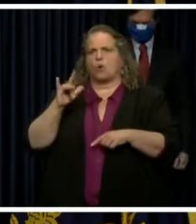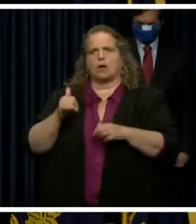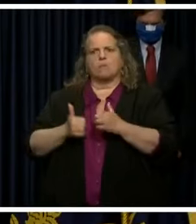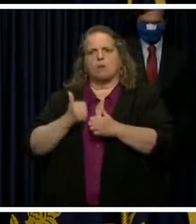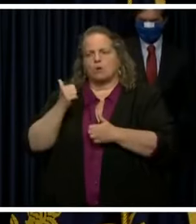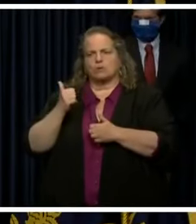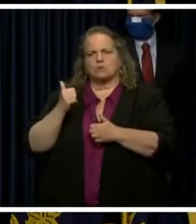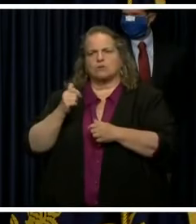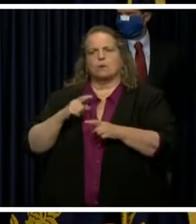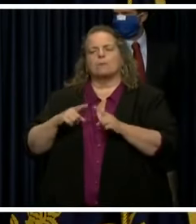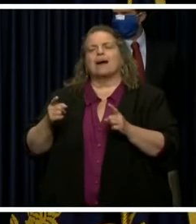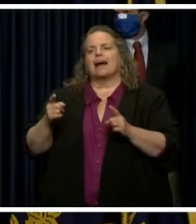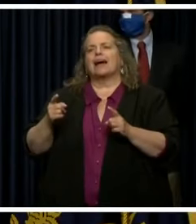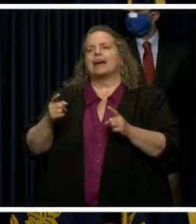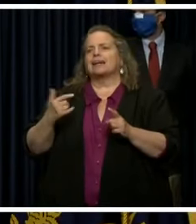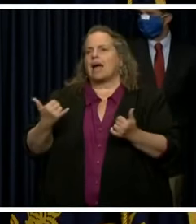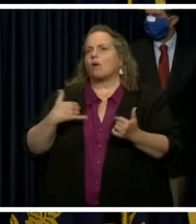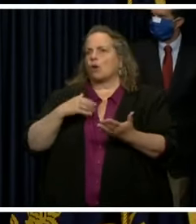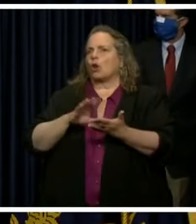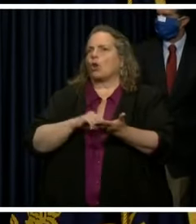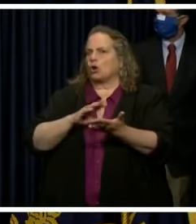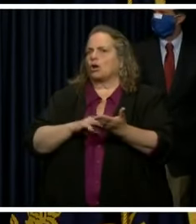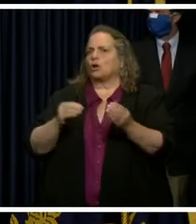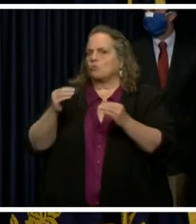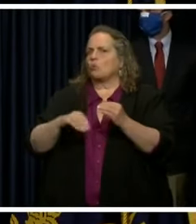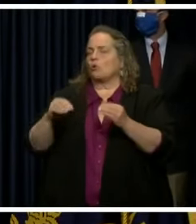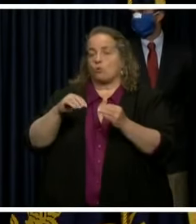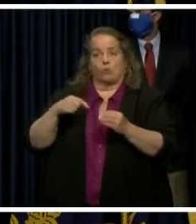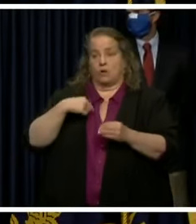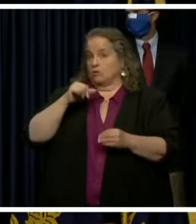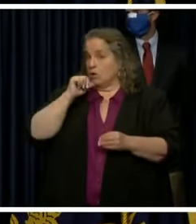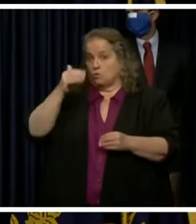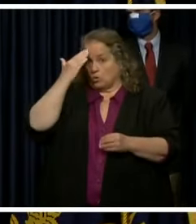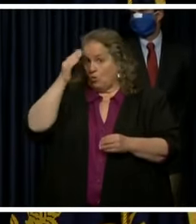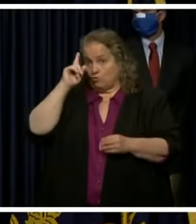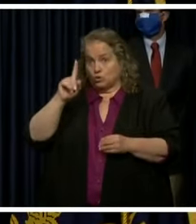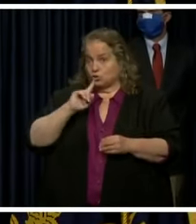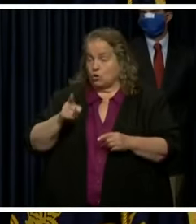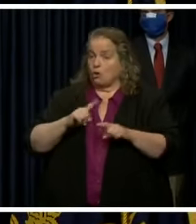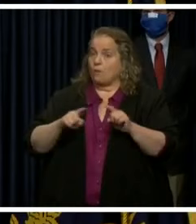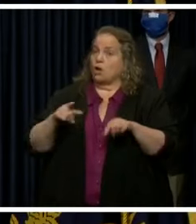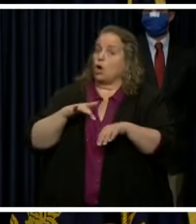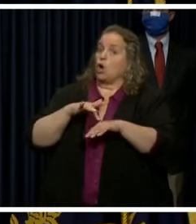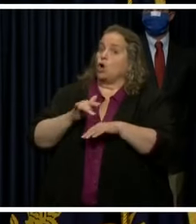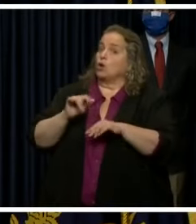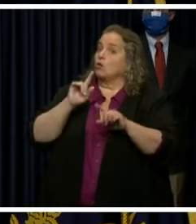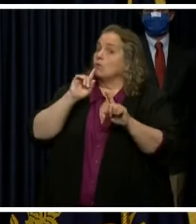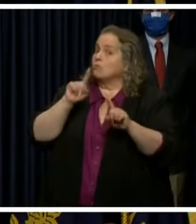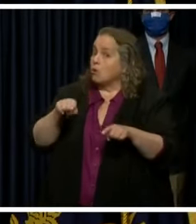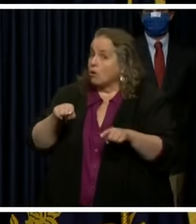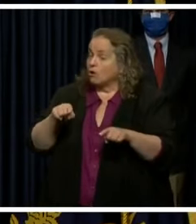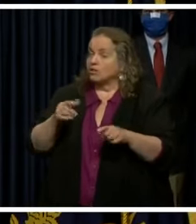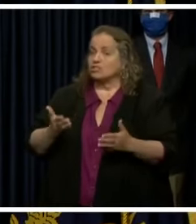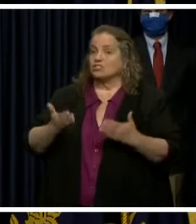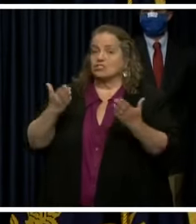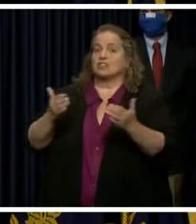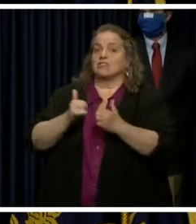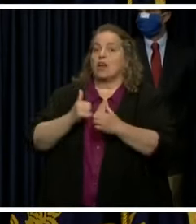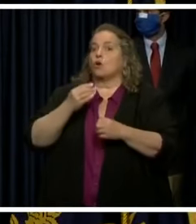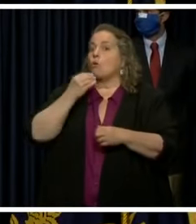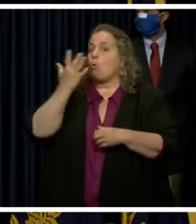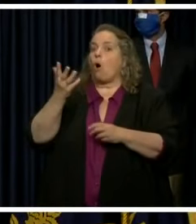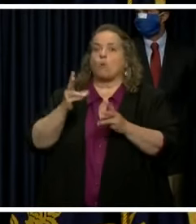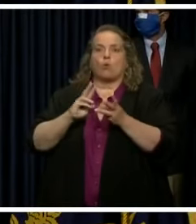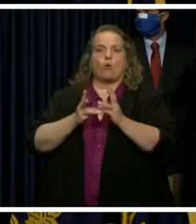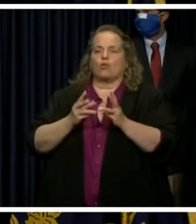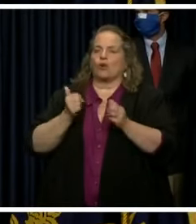would share related to this. We don't know, again, for sure, but early reports suggest that warm weather may not